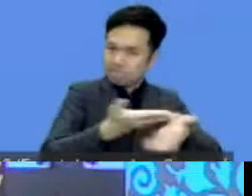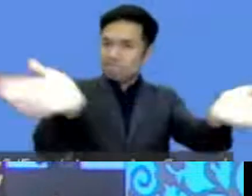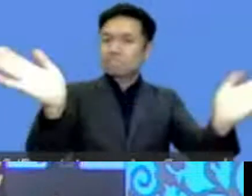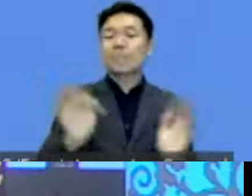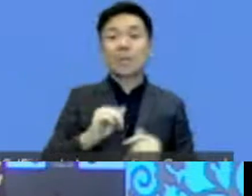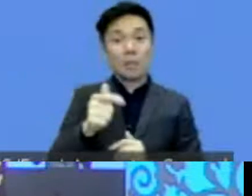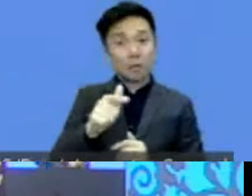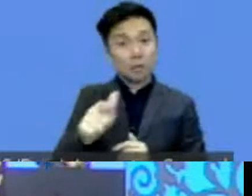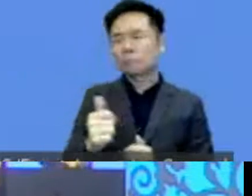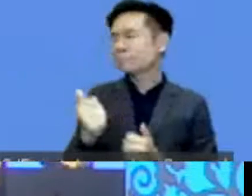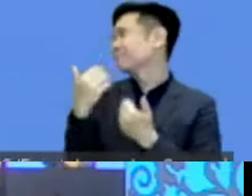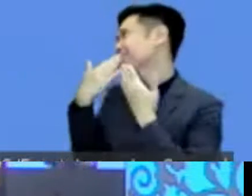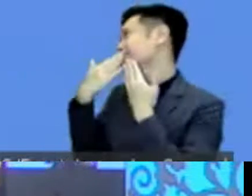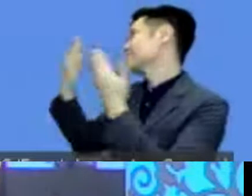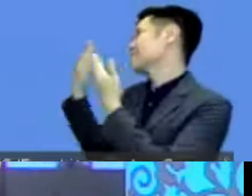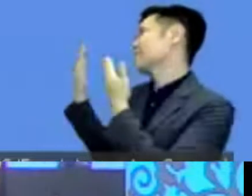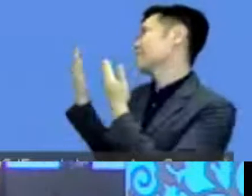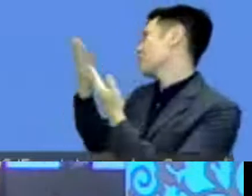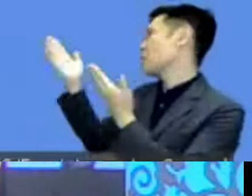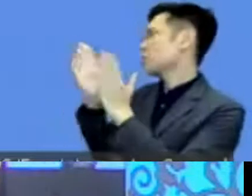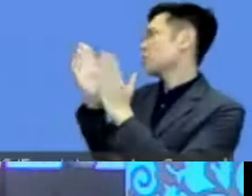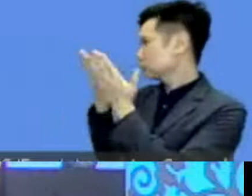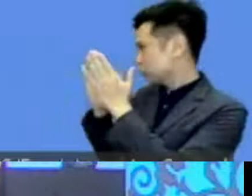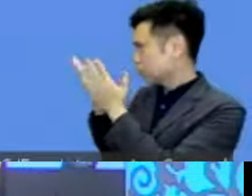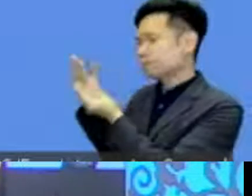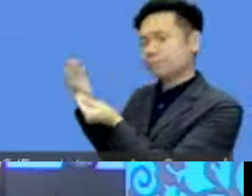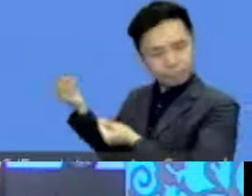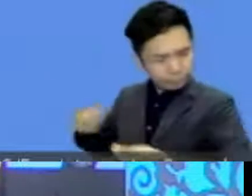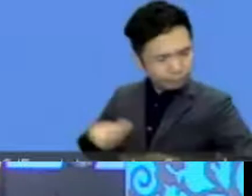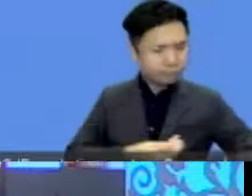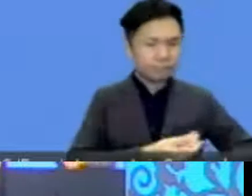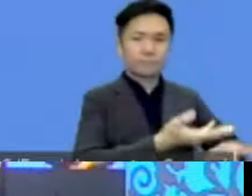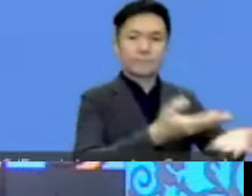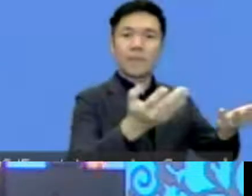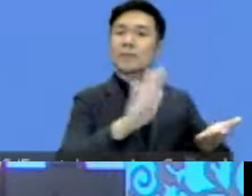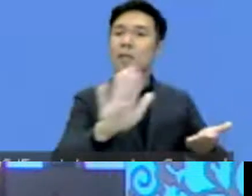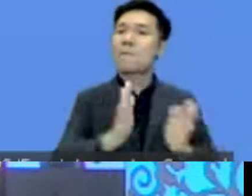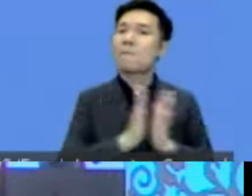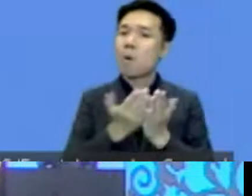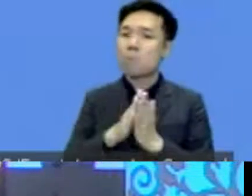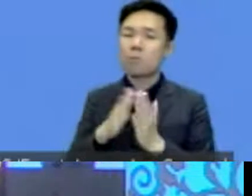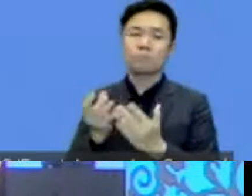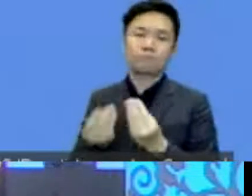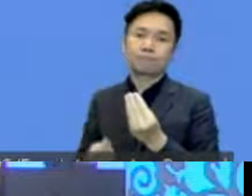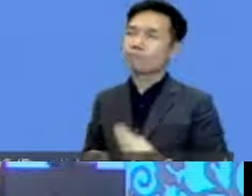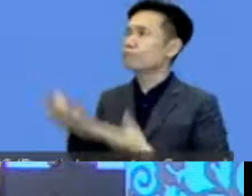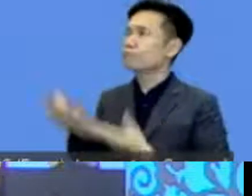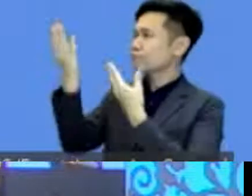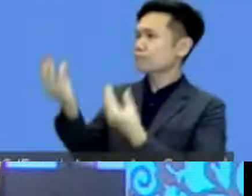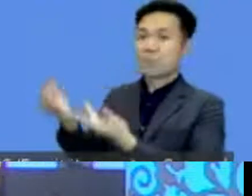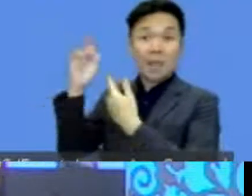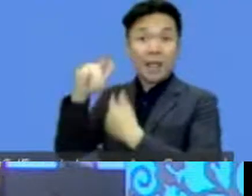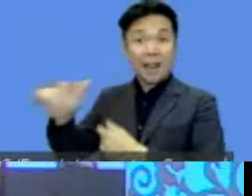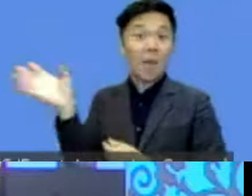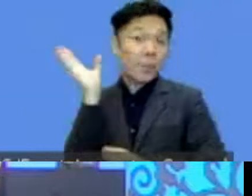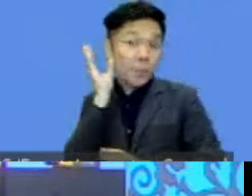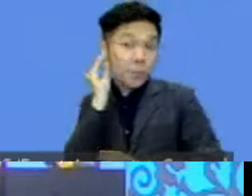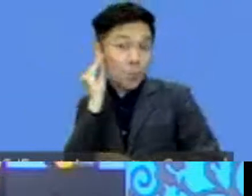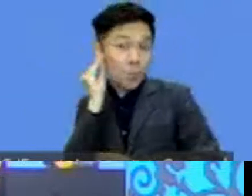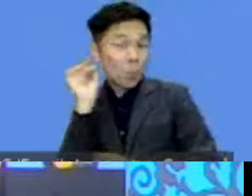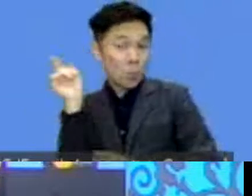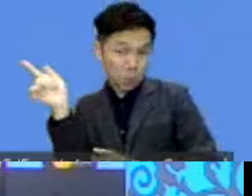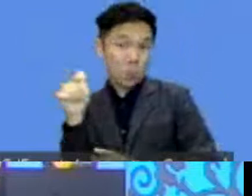gave permission to use their content and uploaded their author read aloud videos on